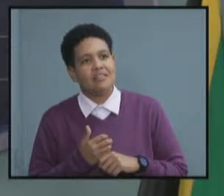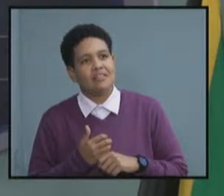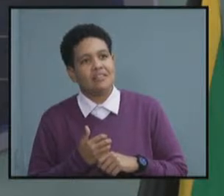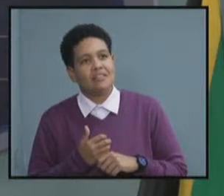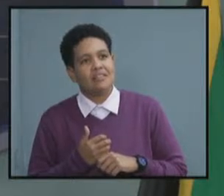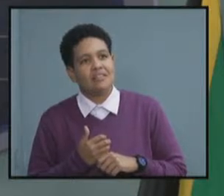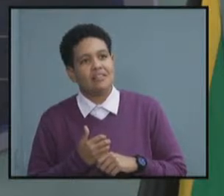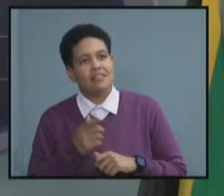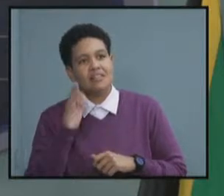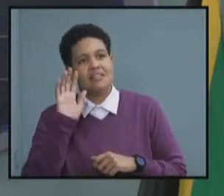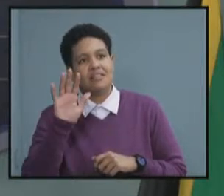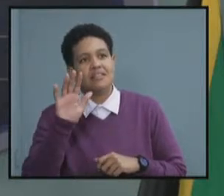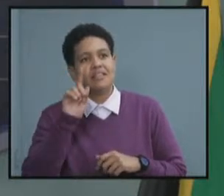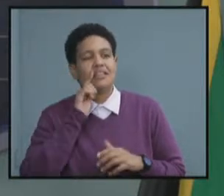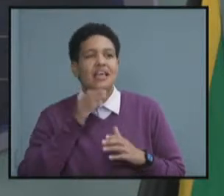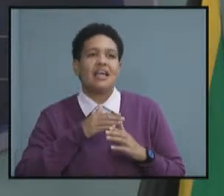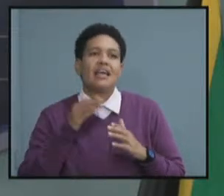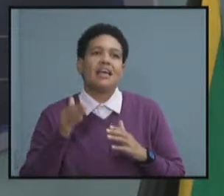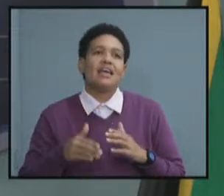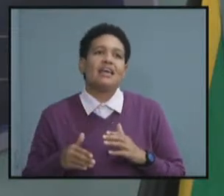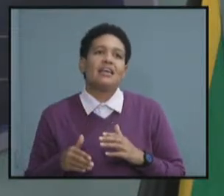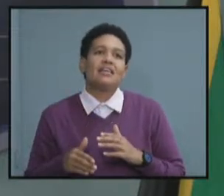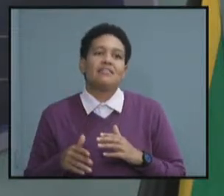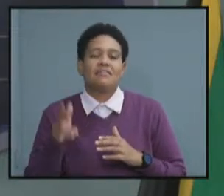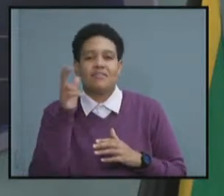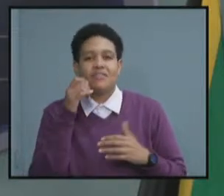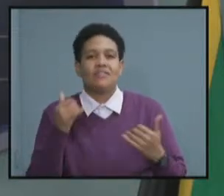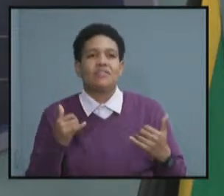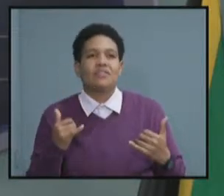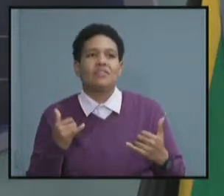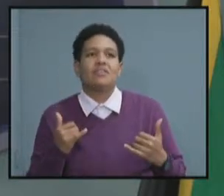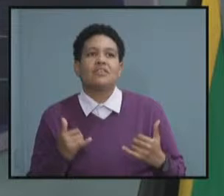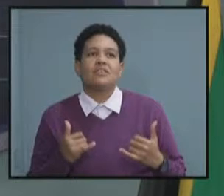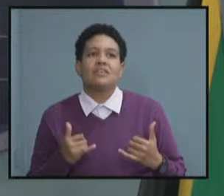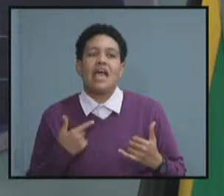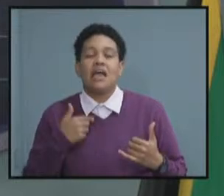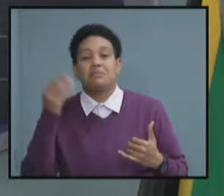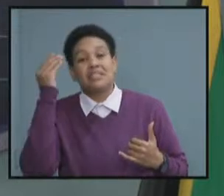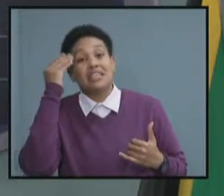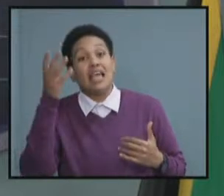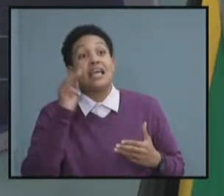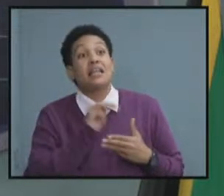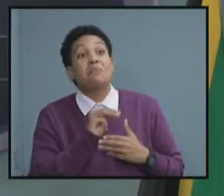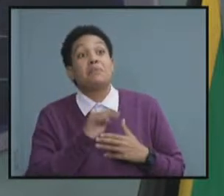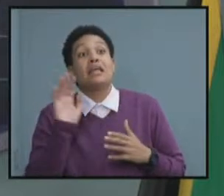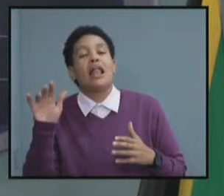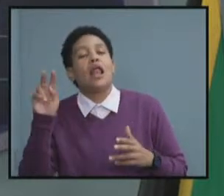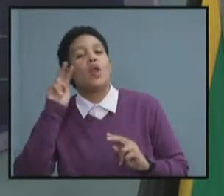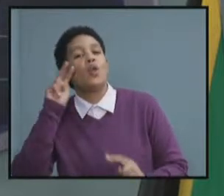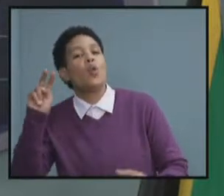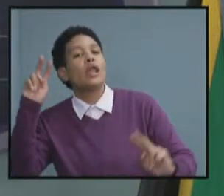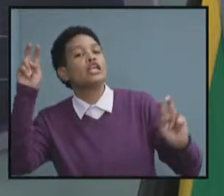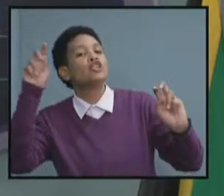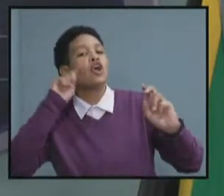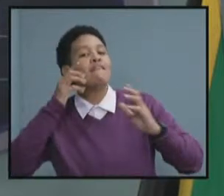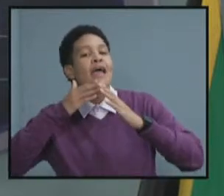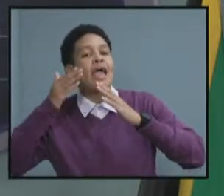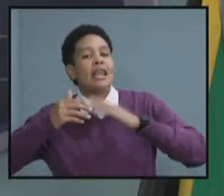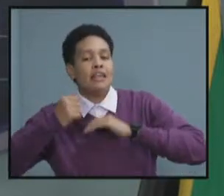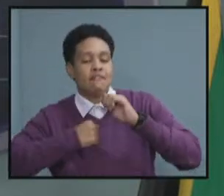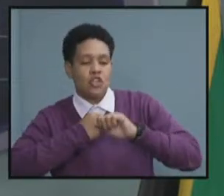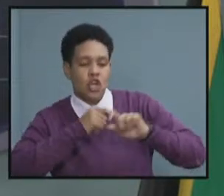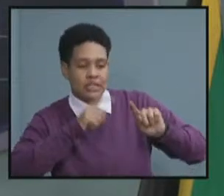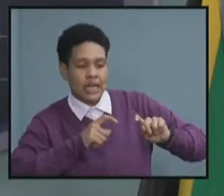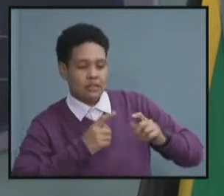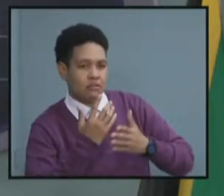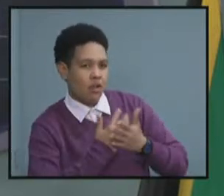Turn on your mic. End-of-year assessment. I'm sorry. Are you hearing me, Prime Minister? I'm hearing you now. Yes, I'm saying the minister did not address the issue of end-of-year assessment.